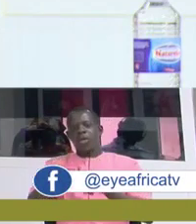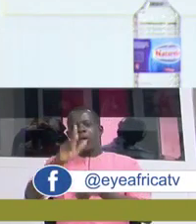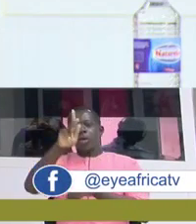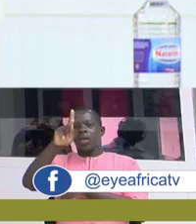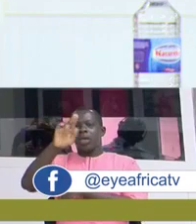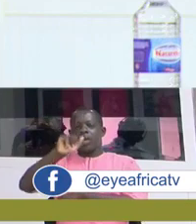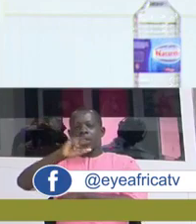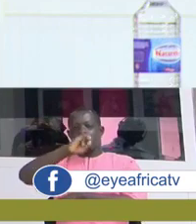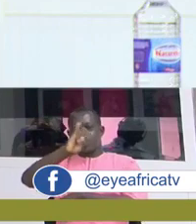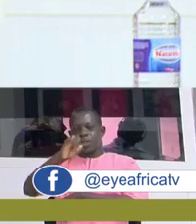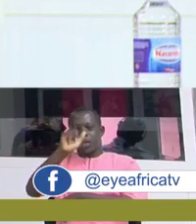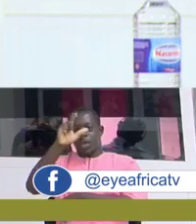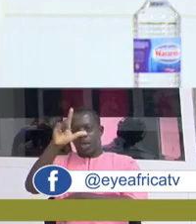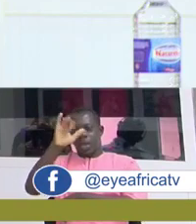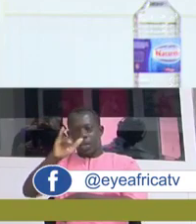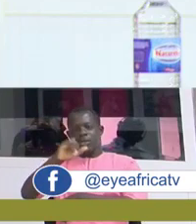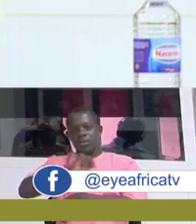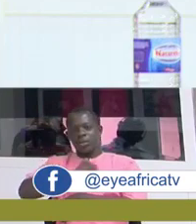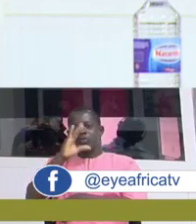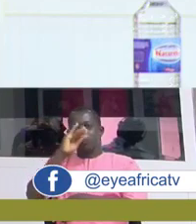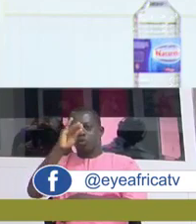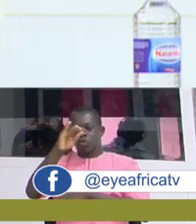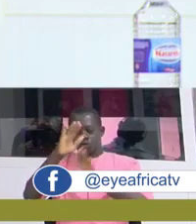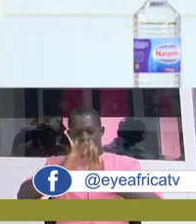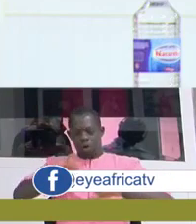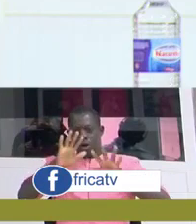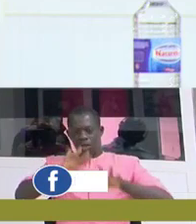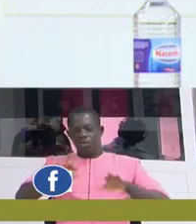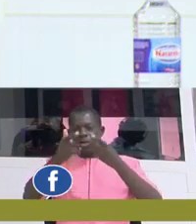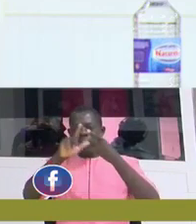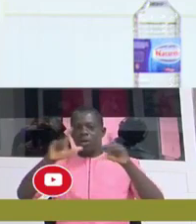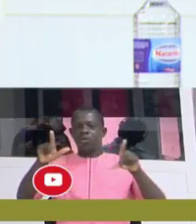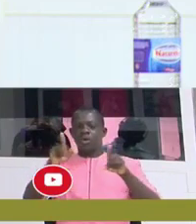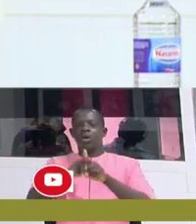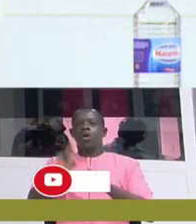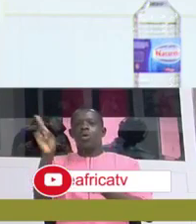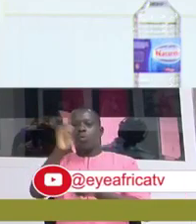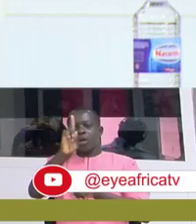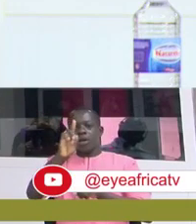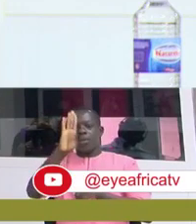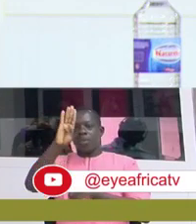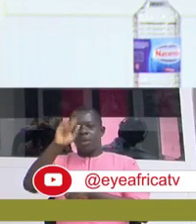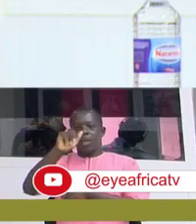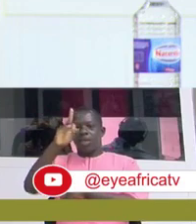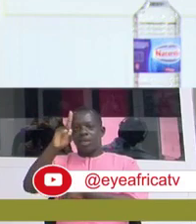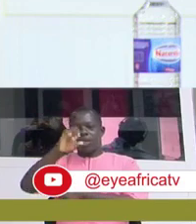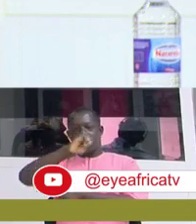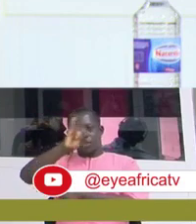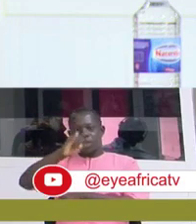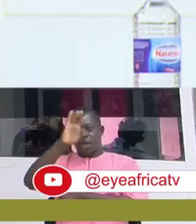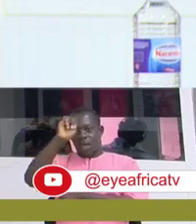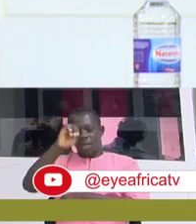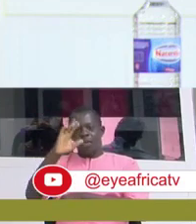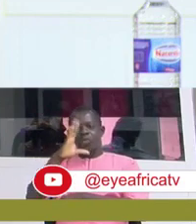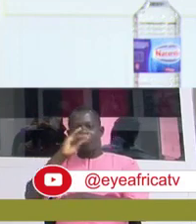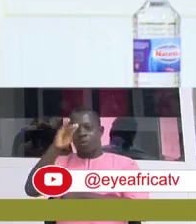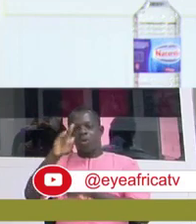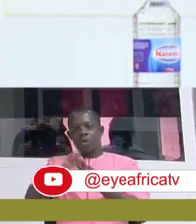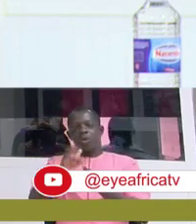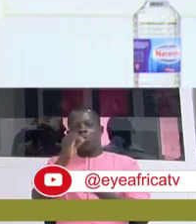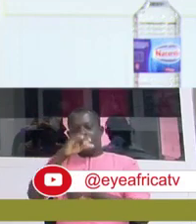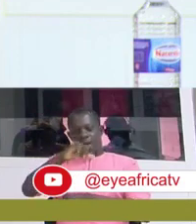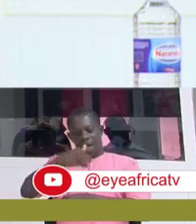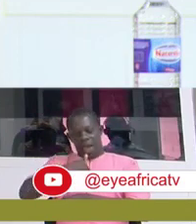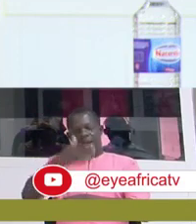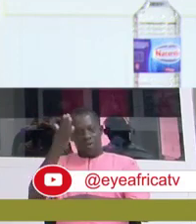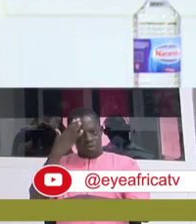Kajali spoke to them in Jola. But Baji ajabi munala. But Baji responded to him saying, "Kainje manji manji. Ole munte.